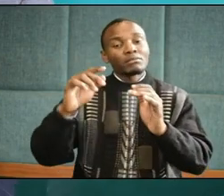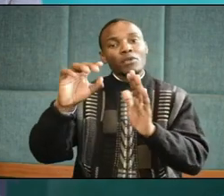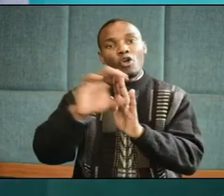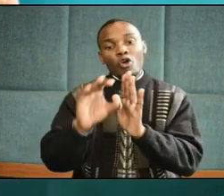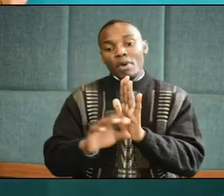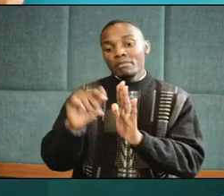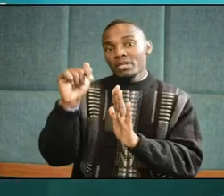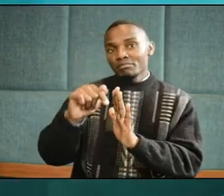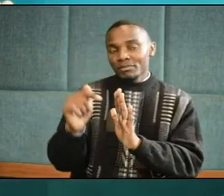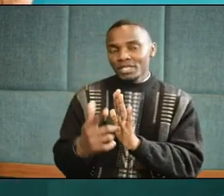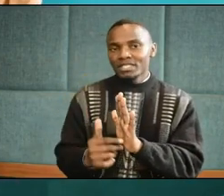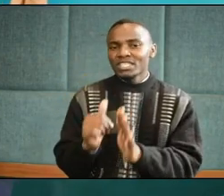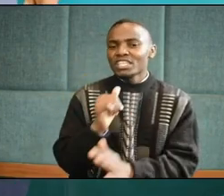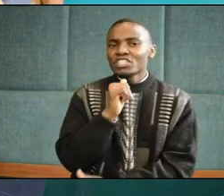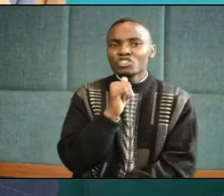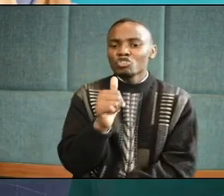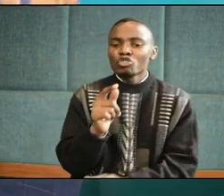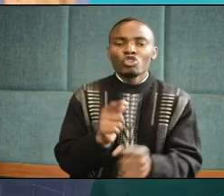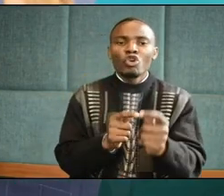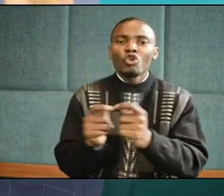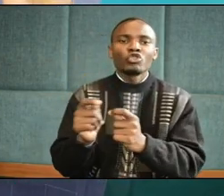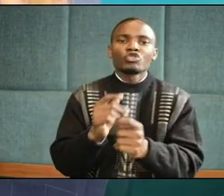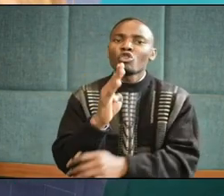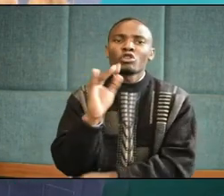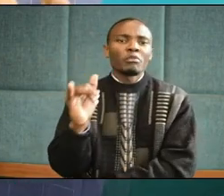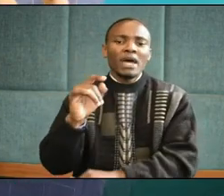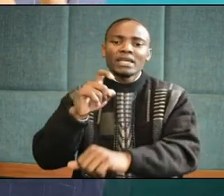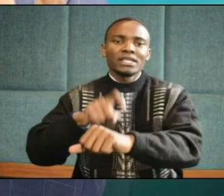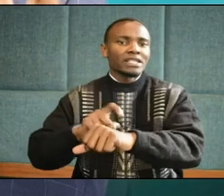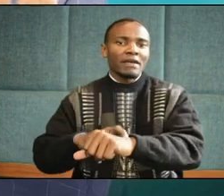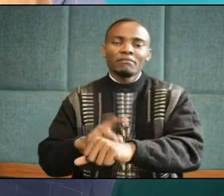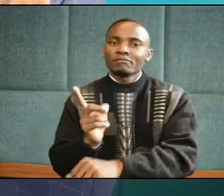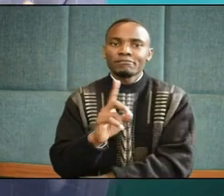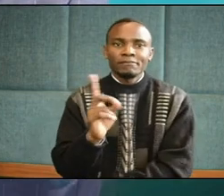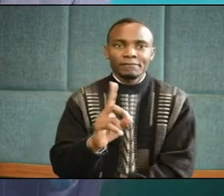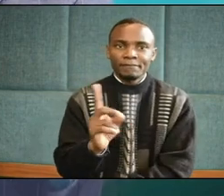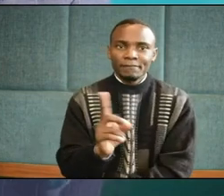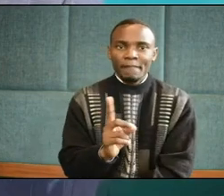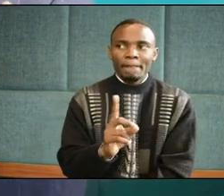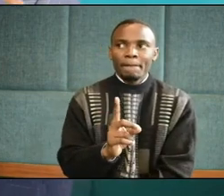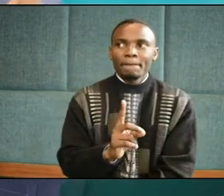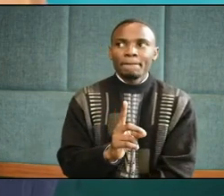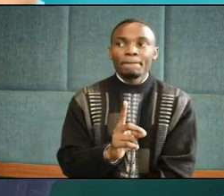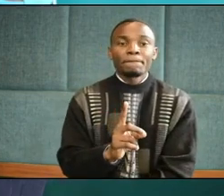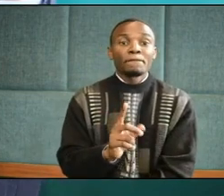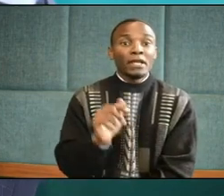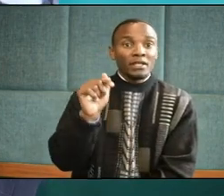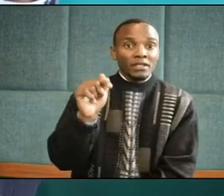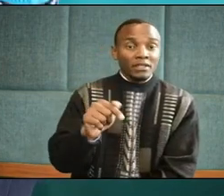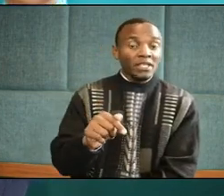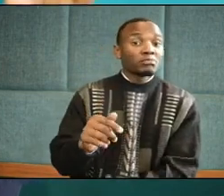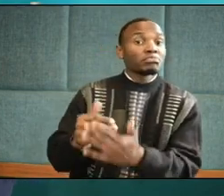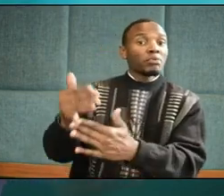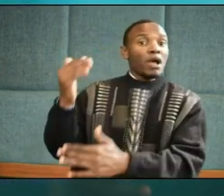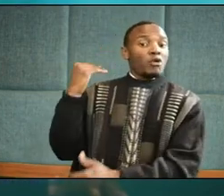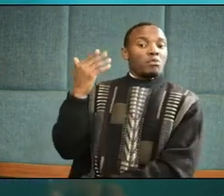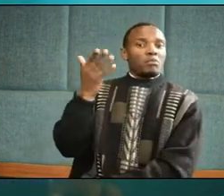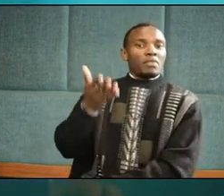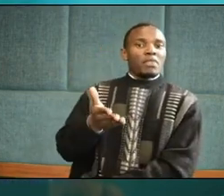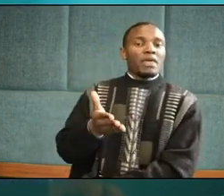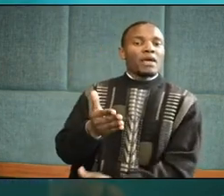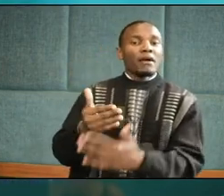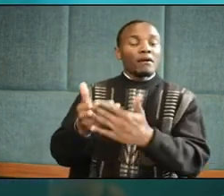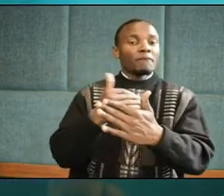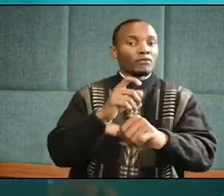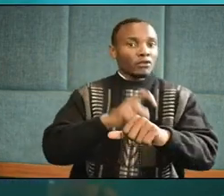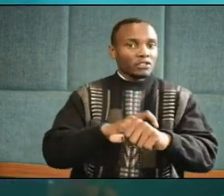commandment is not governed by the principle of time. It was there before